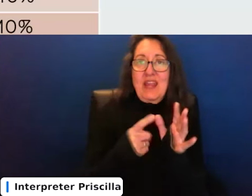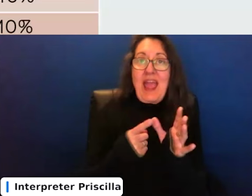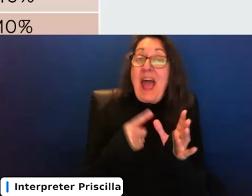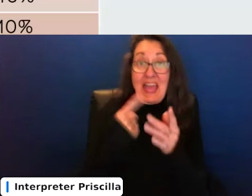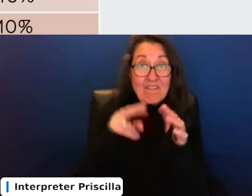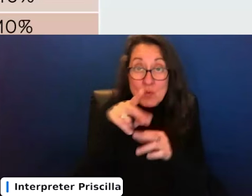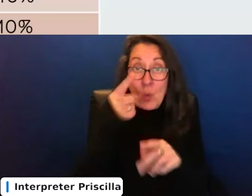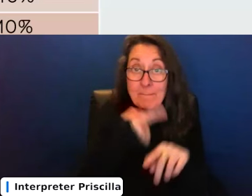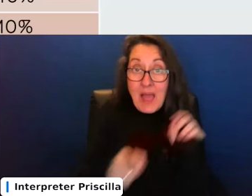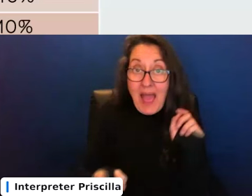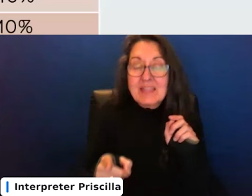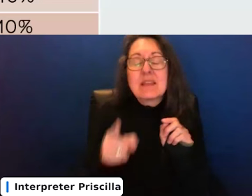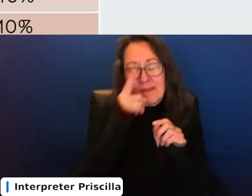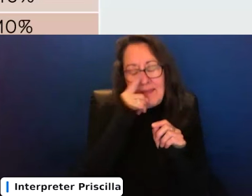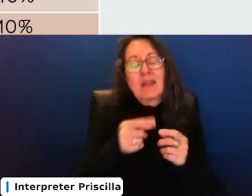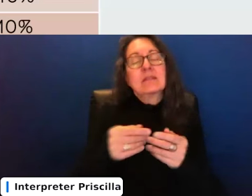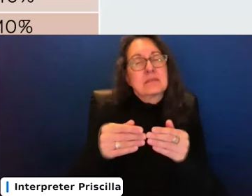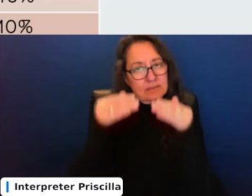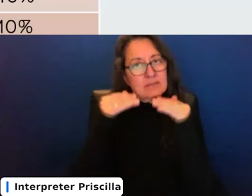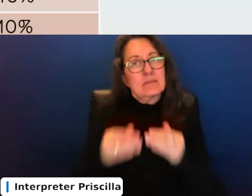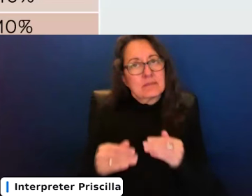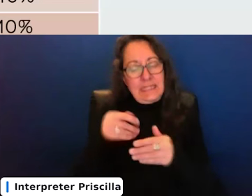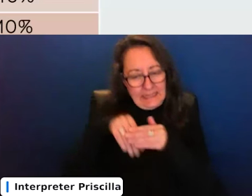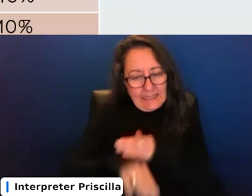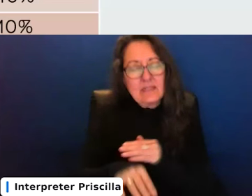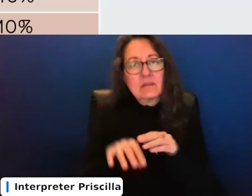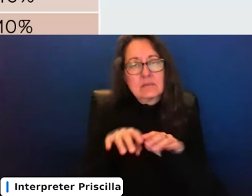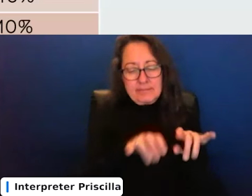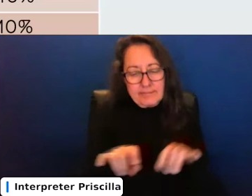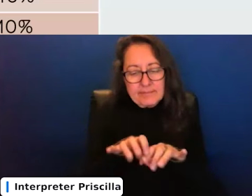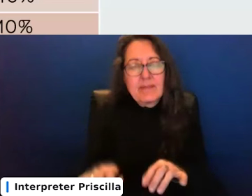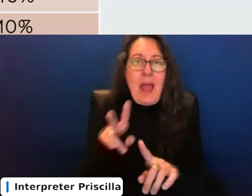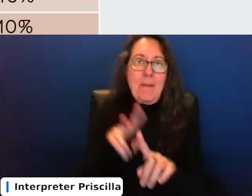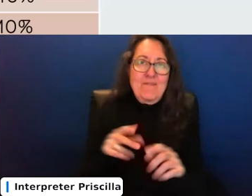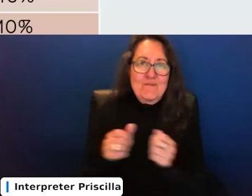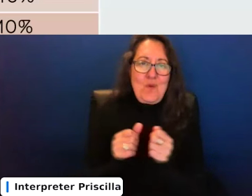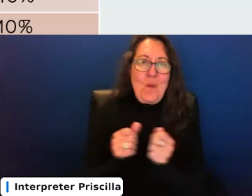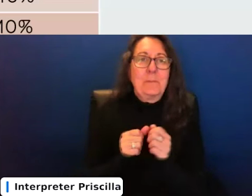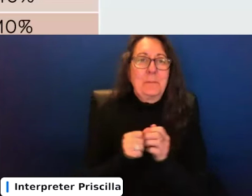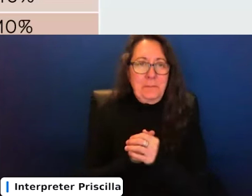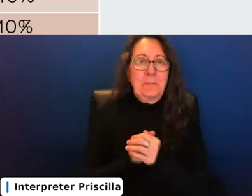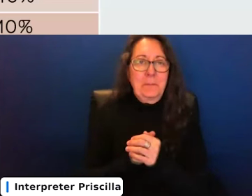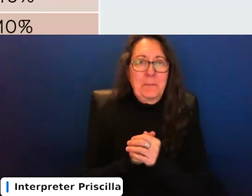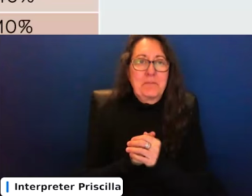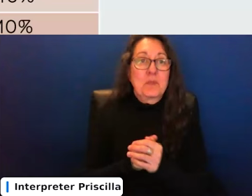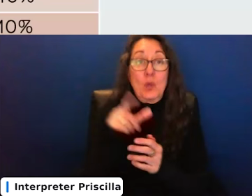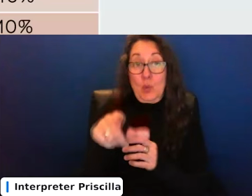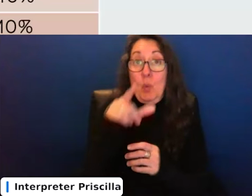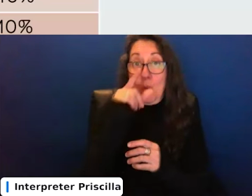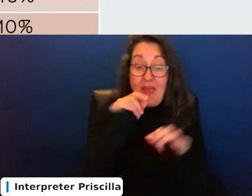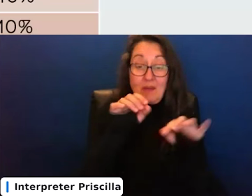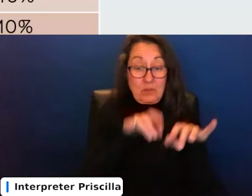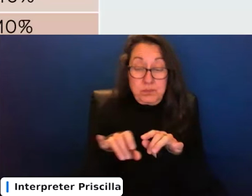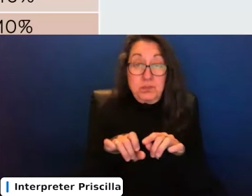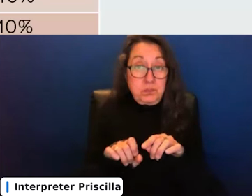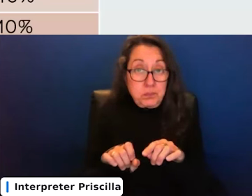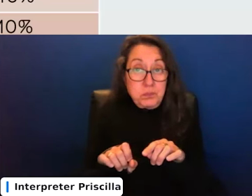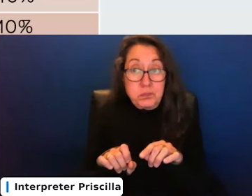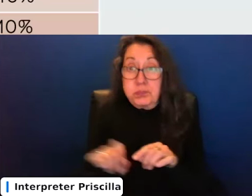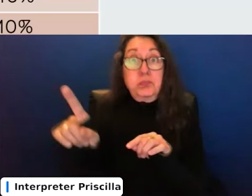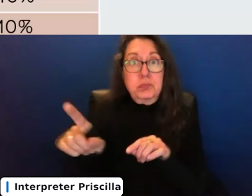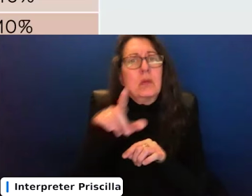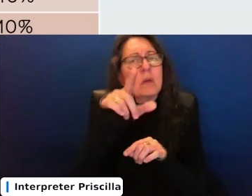Once you've completed the form, you can then review the whole application before you progress and submit. On the right-hand